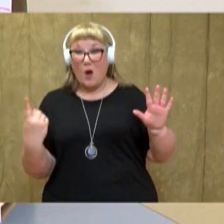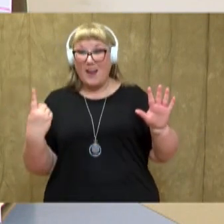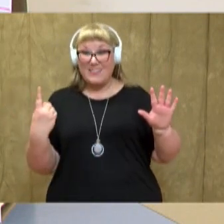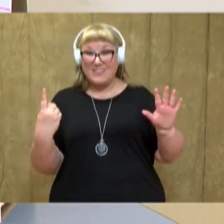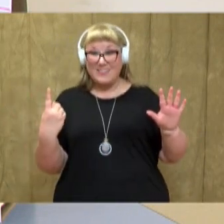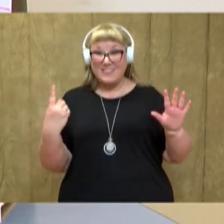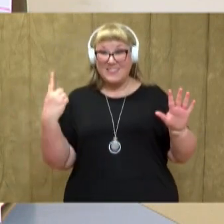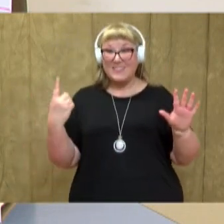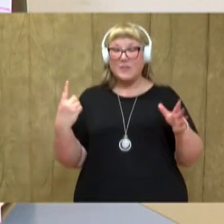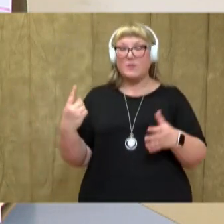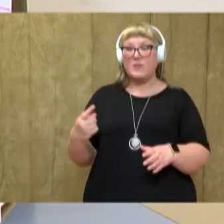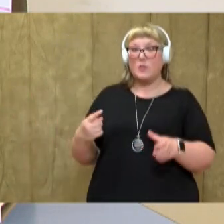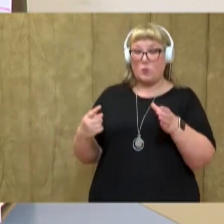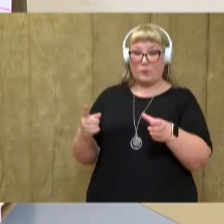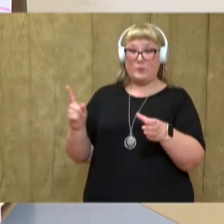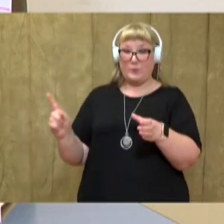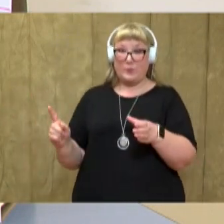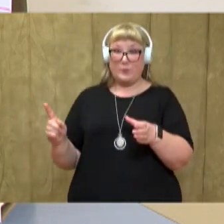in this cup? Let's see.